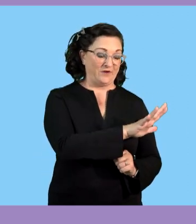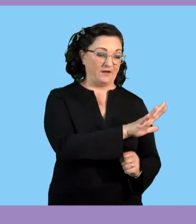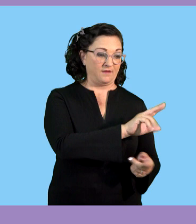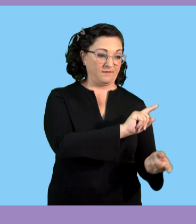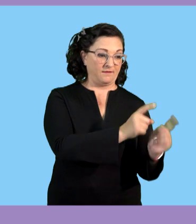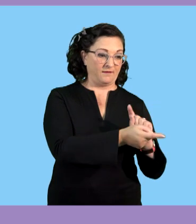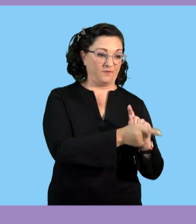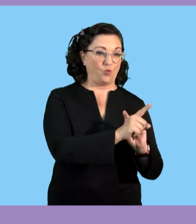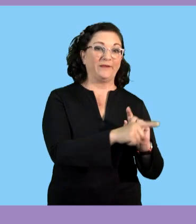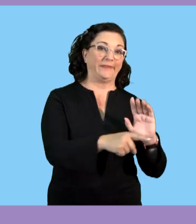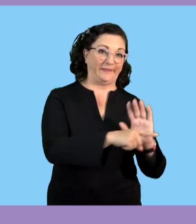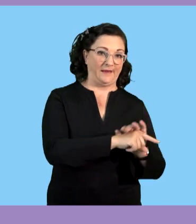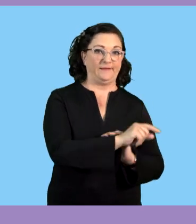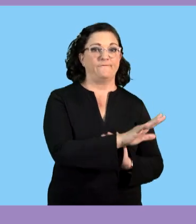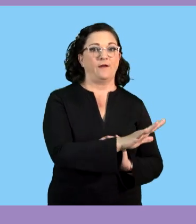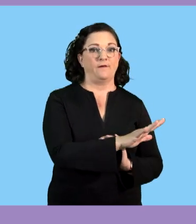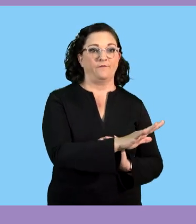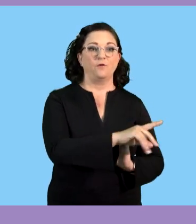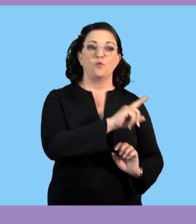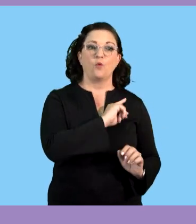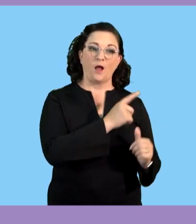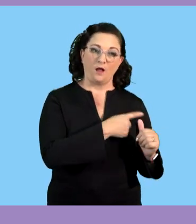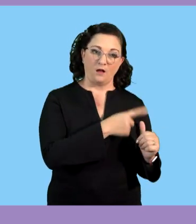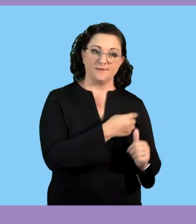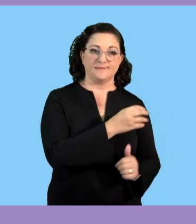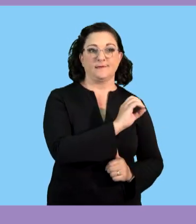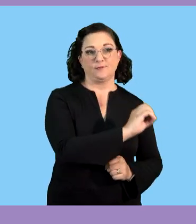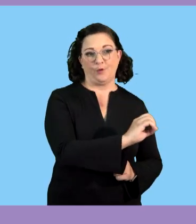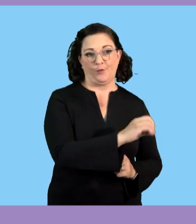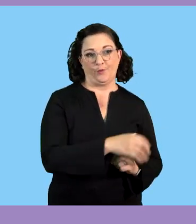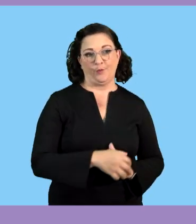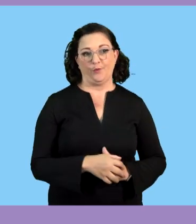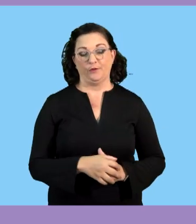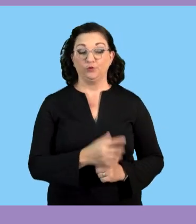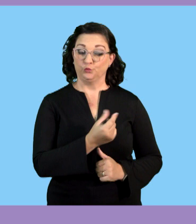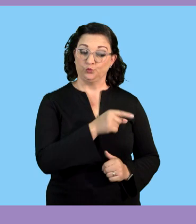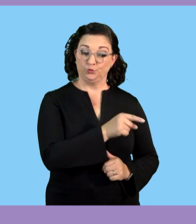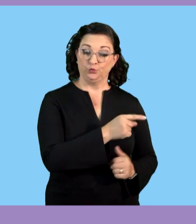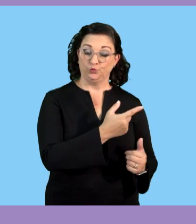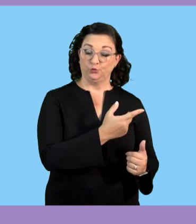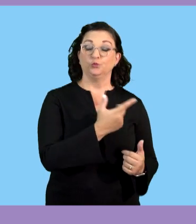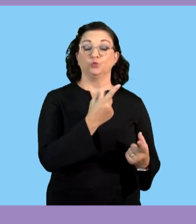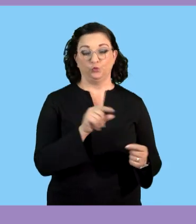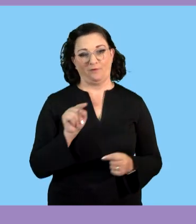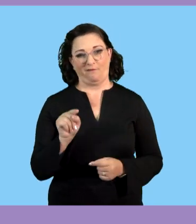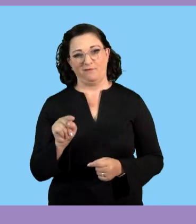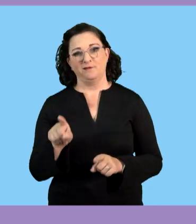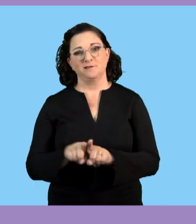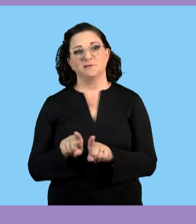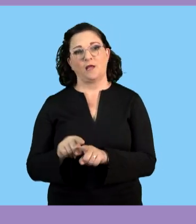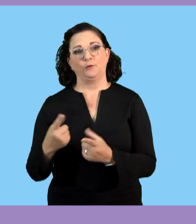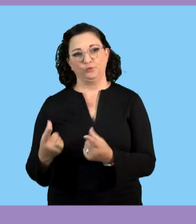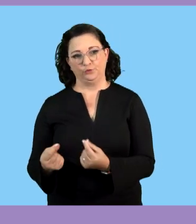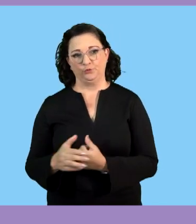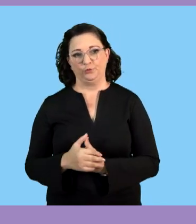of 5 is adding a negative 5, because that is going to give me 0. And what I do on one side, I must go and